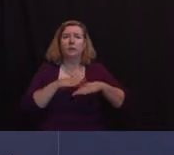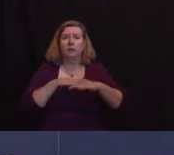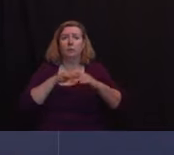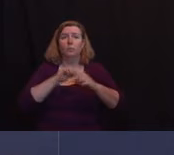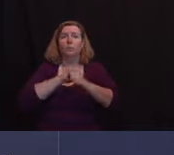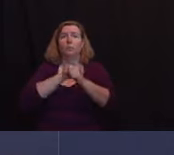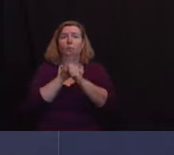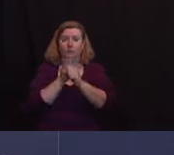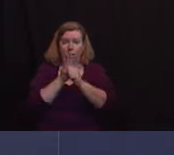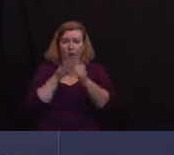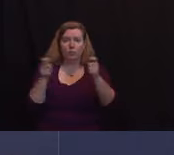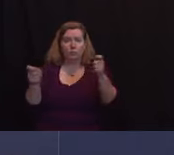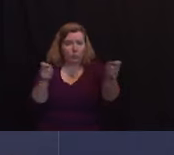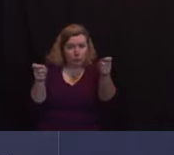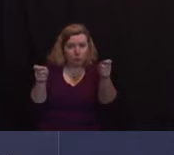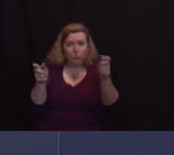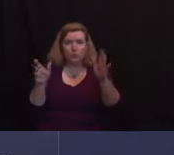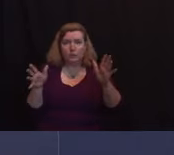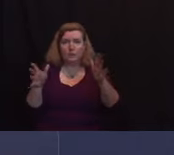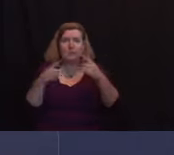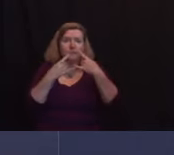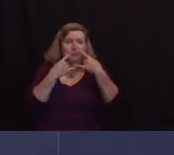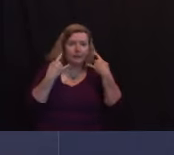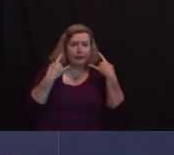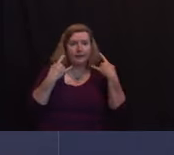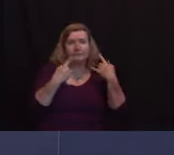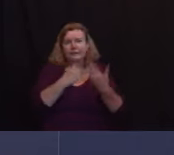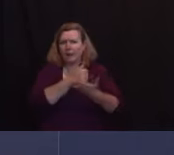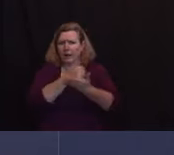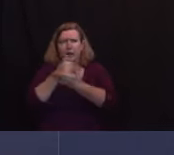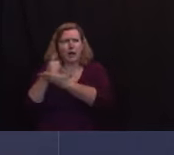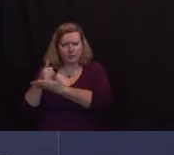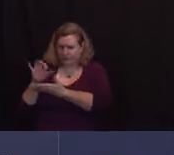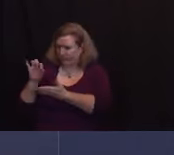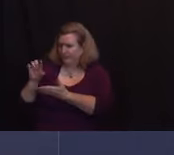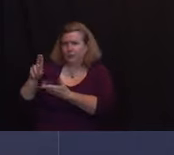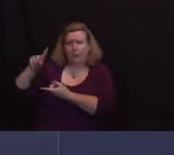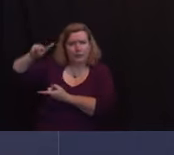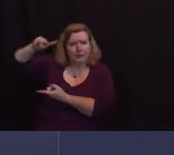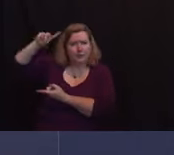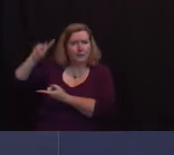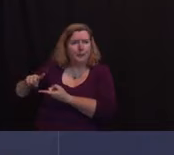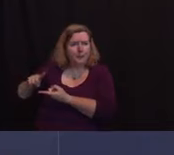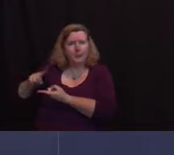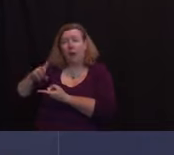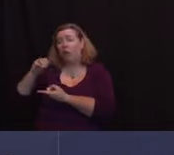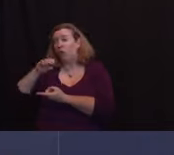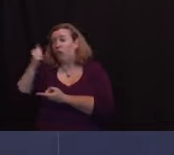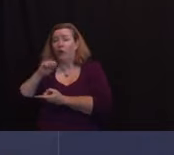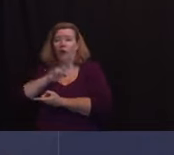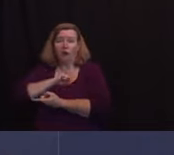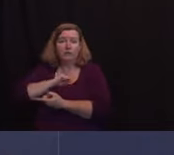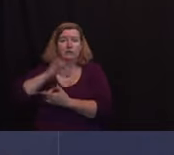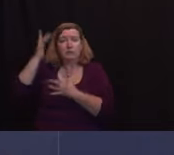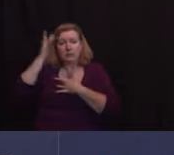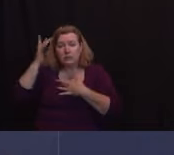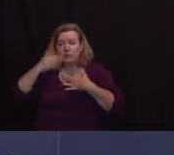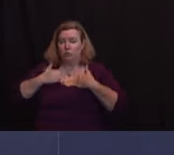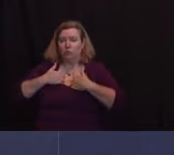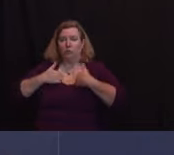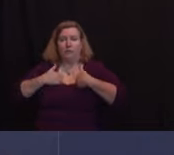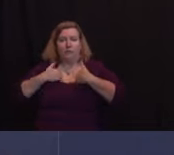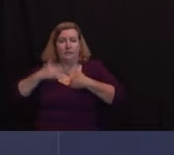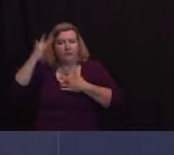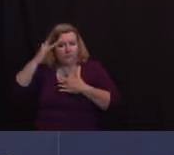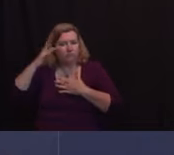and minimizing influenza-like illness and other respiratory virus spread during this past respiratory virus season. That